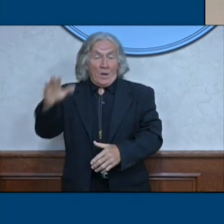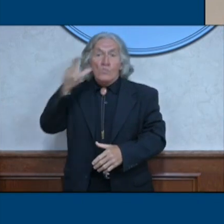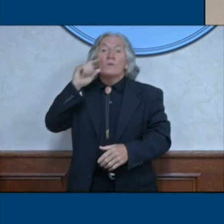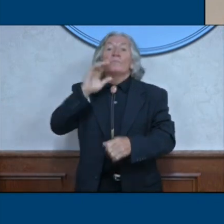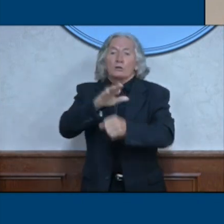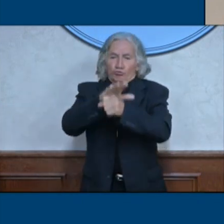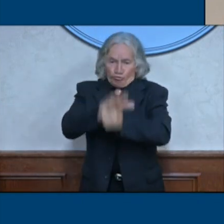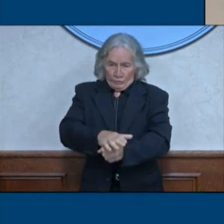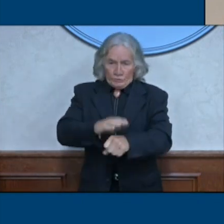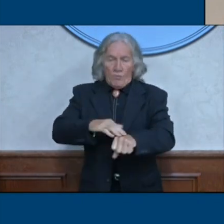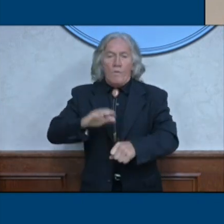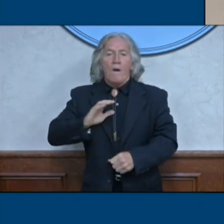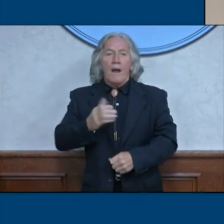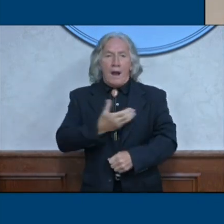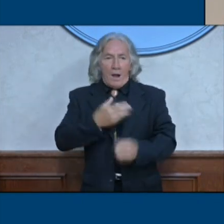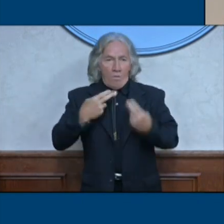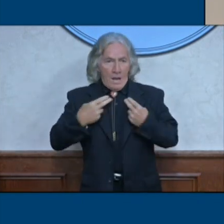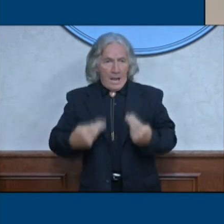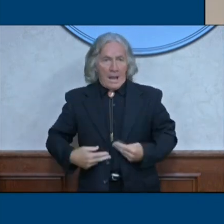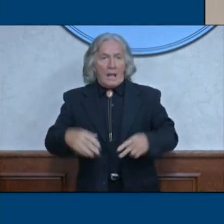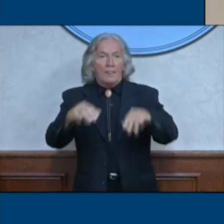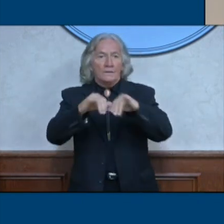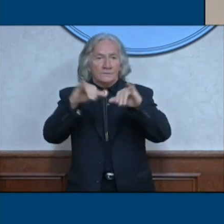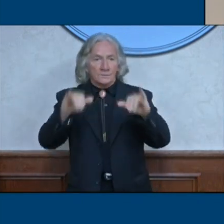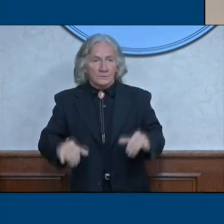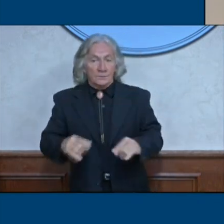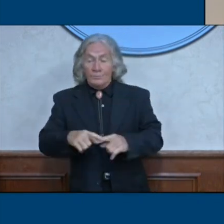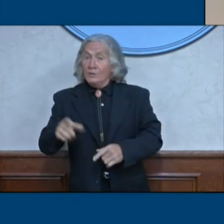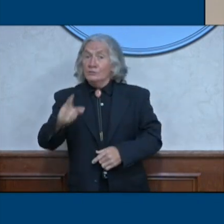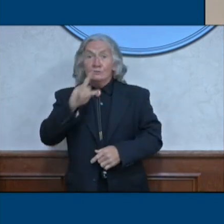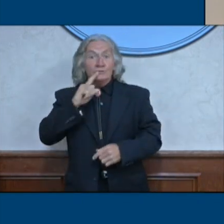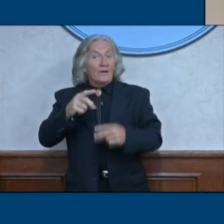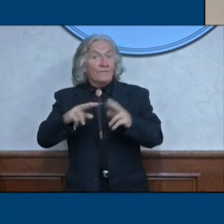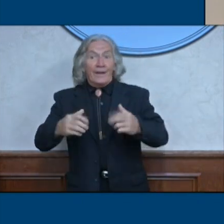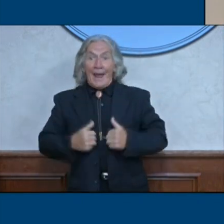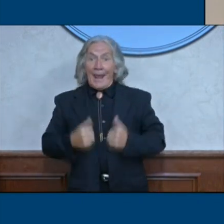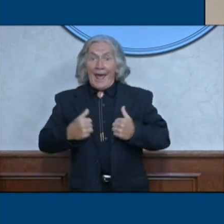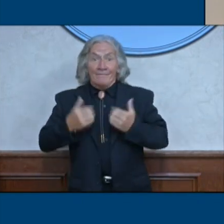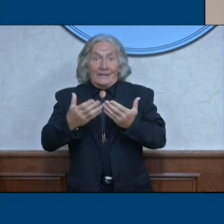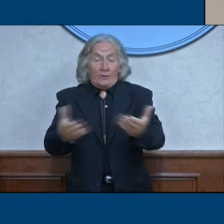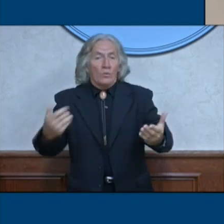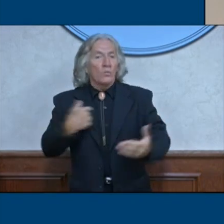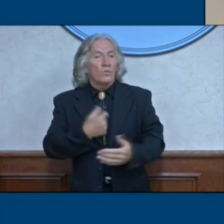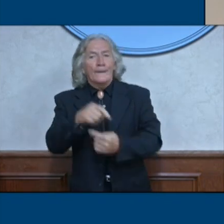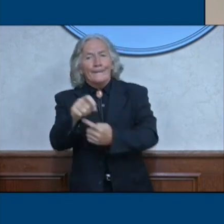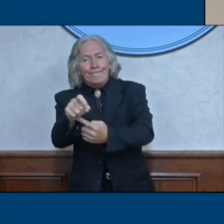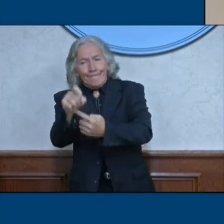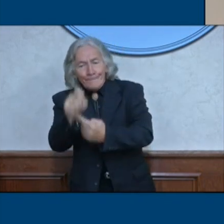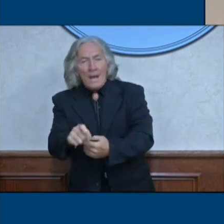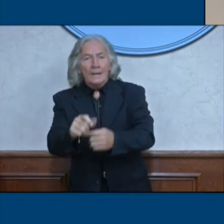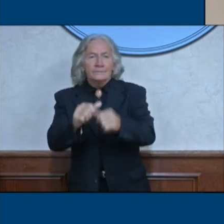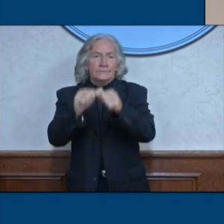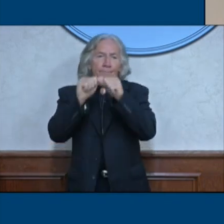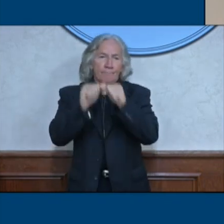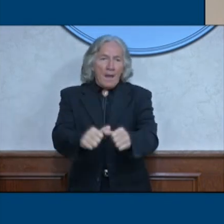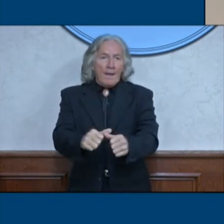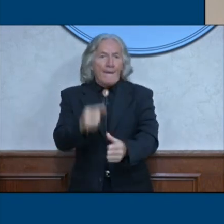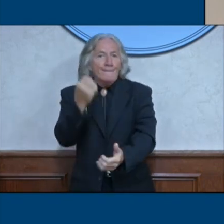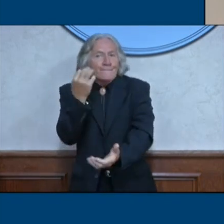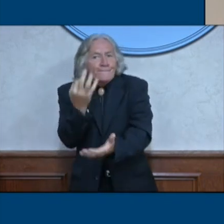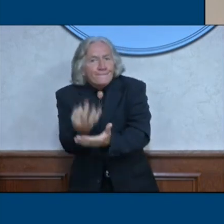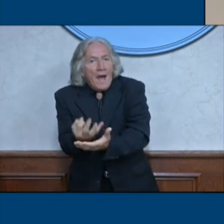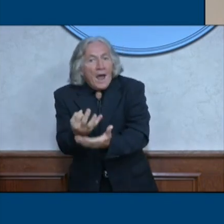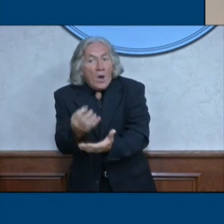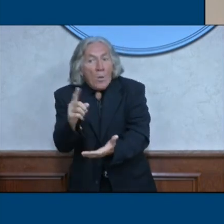be a stress on our system, on our healthcare system, is still very real. We must, however, maintain the fact that